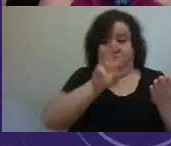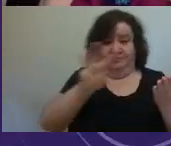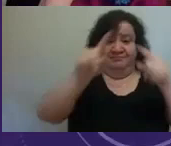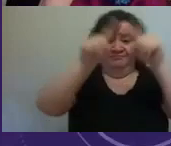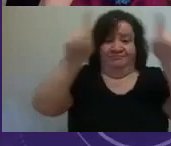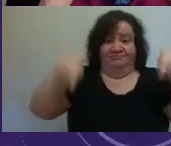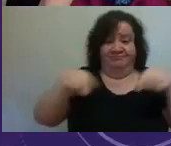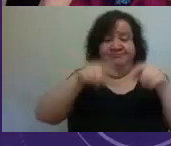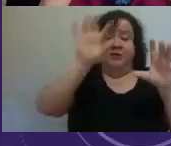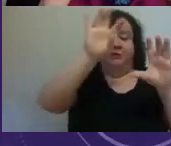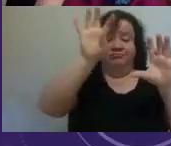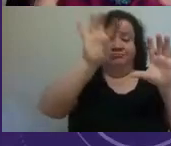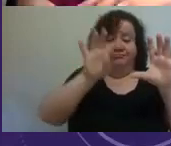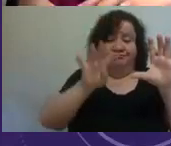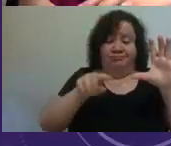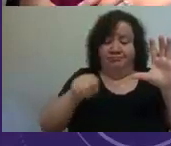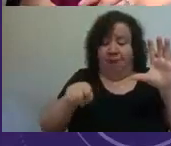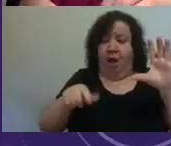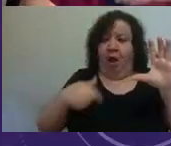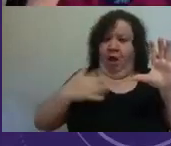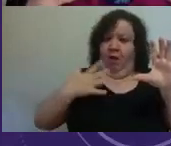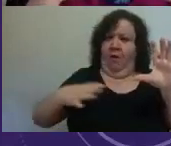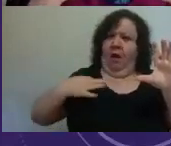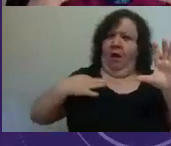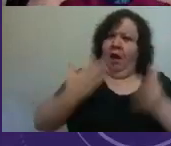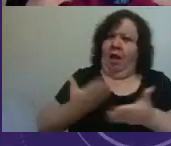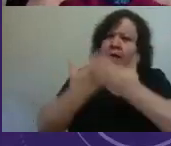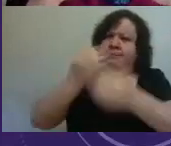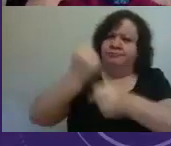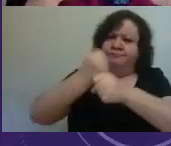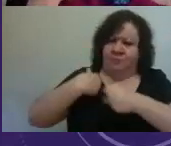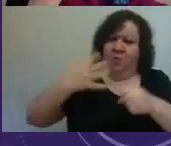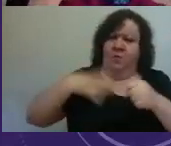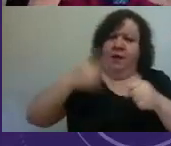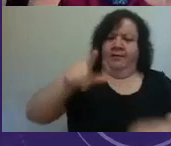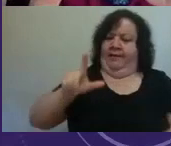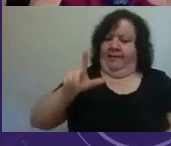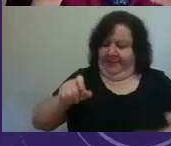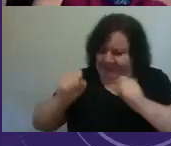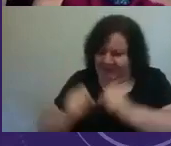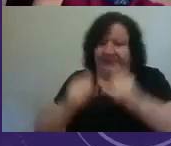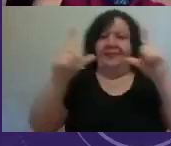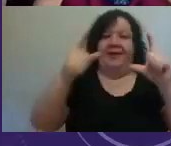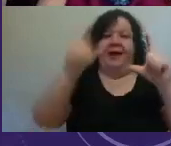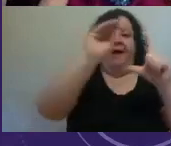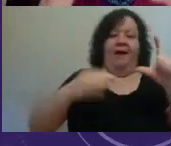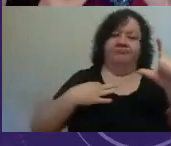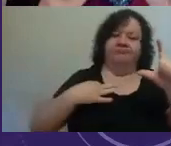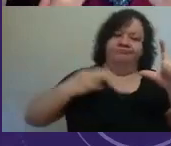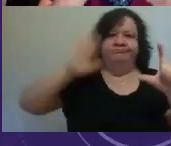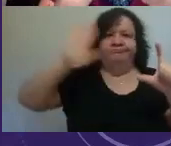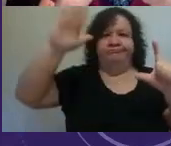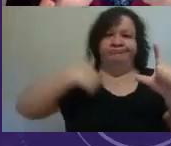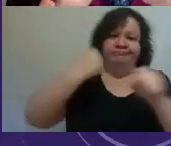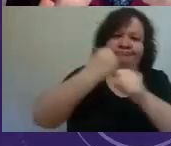When you click that button to go to the next page, but the button is not readable by a screen reader, you have to add